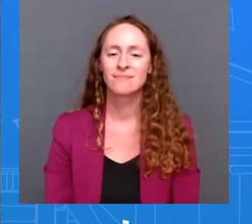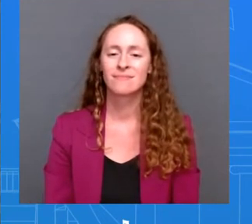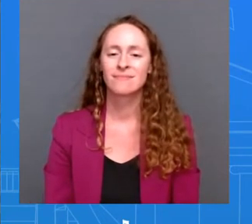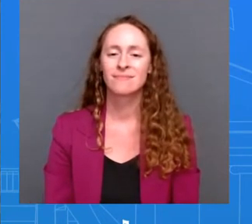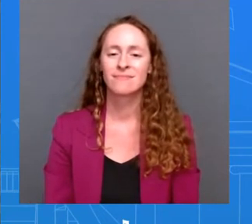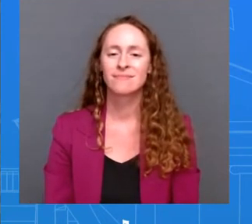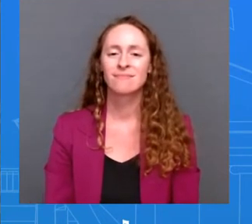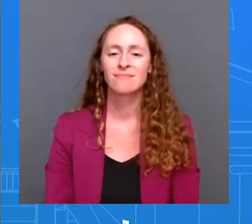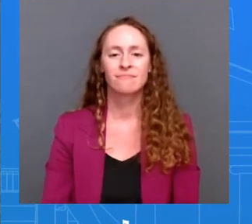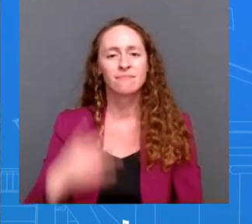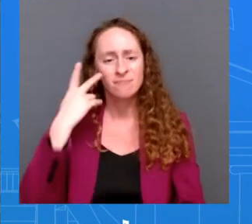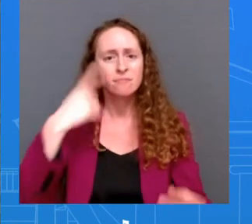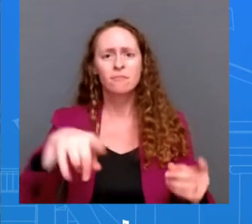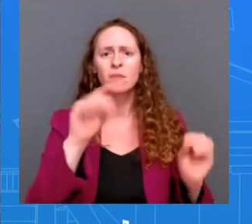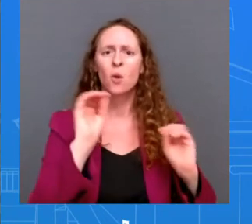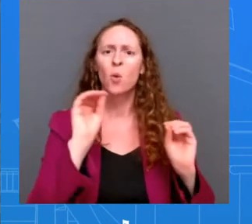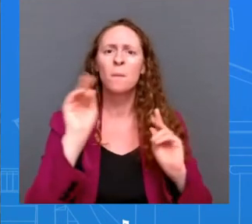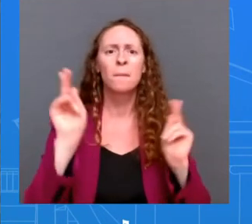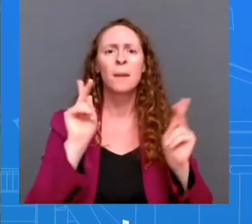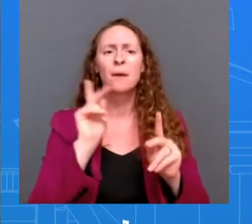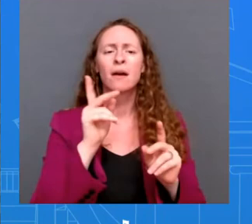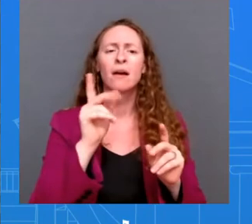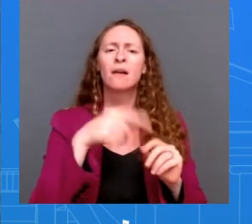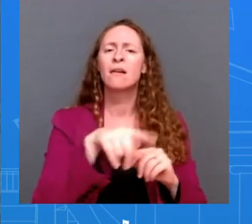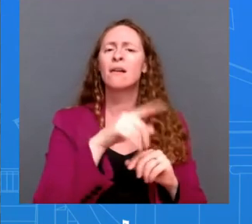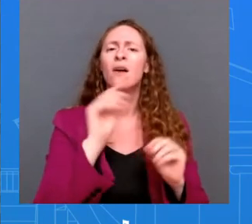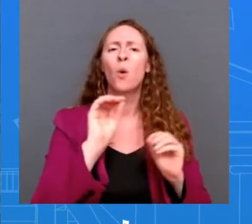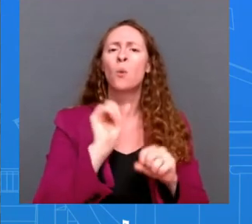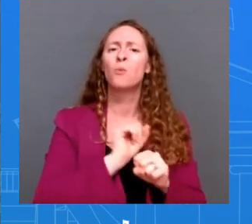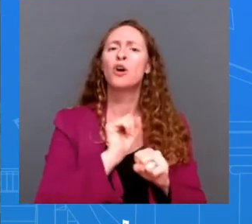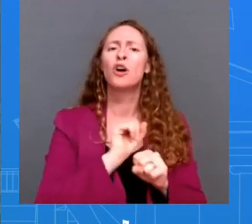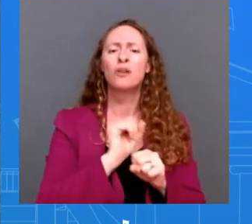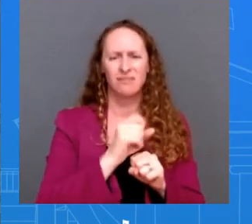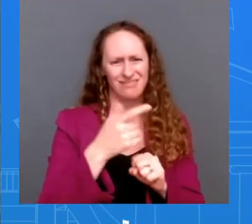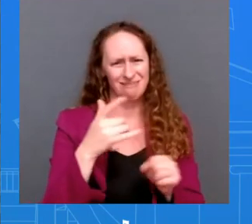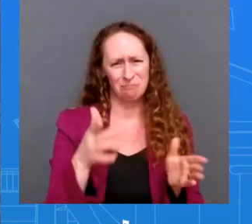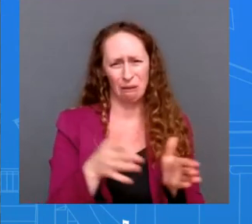we see that, and others have seen that, see that as a healthy economy.